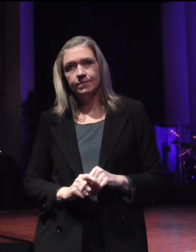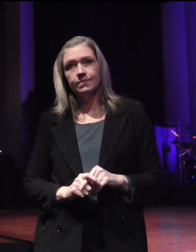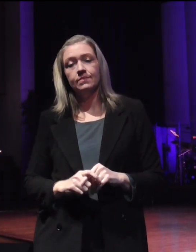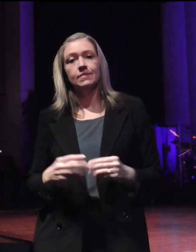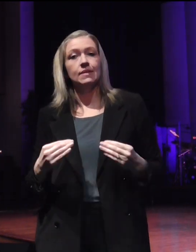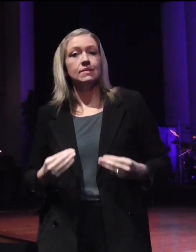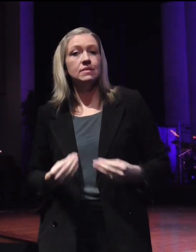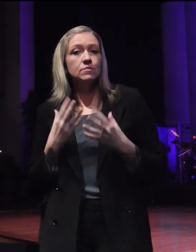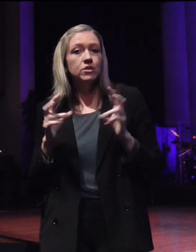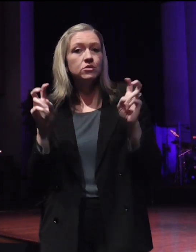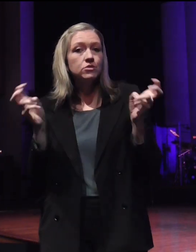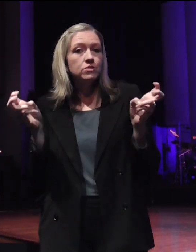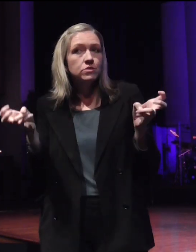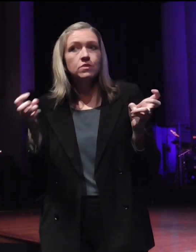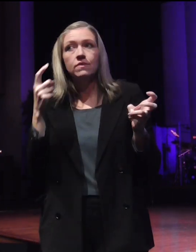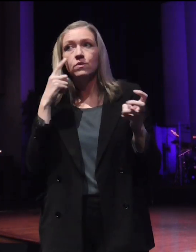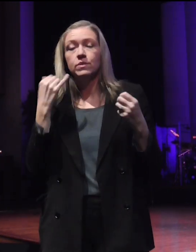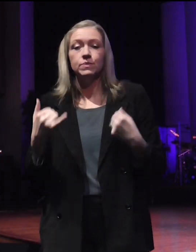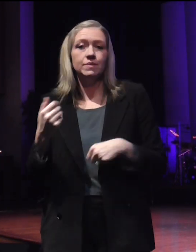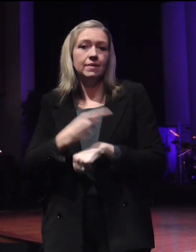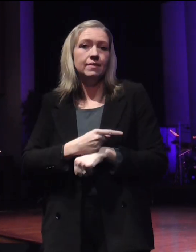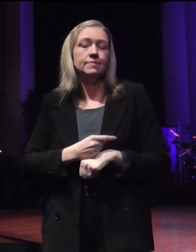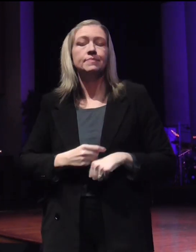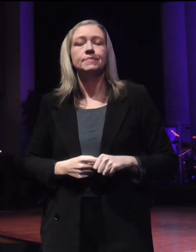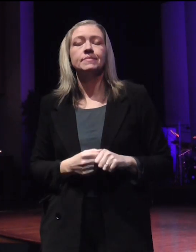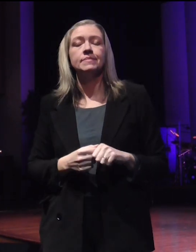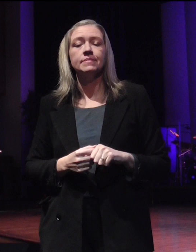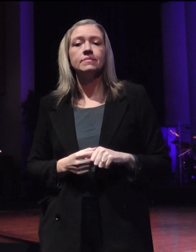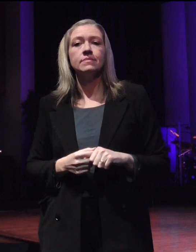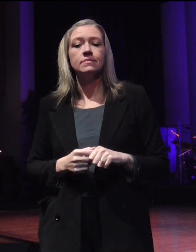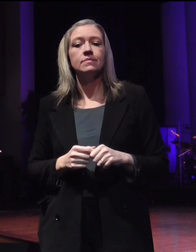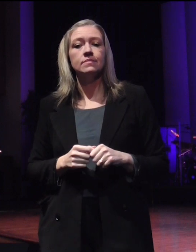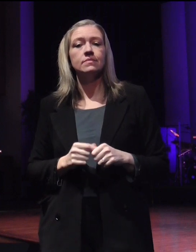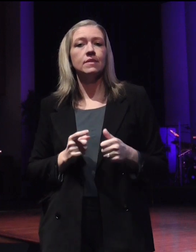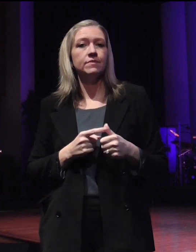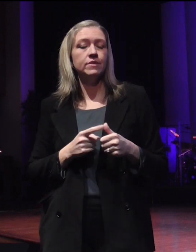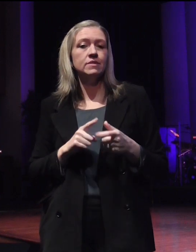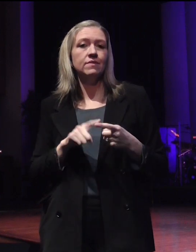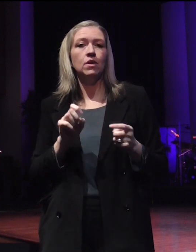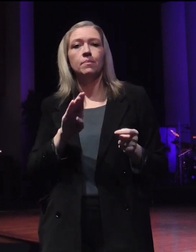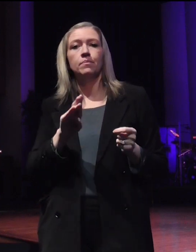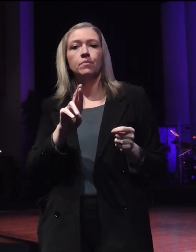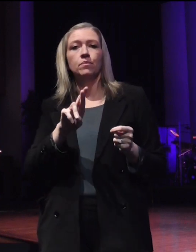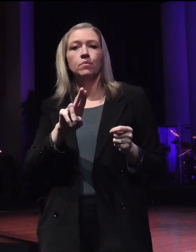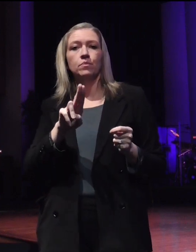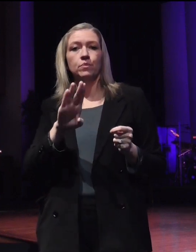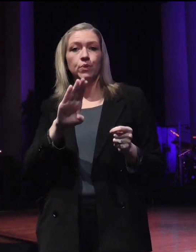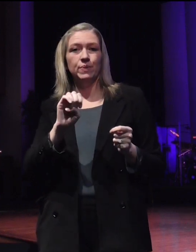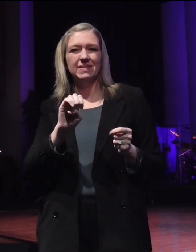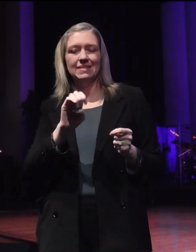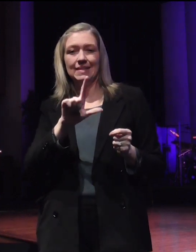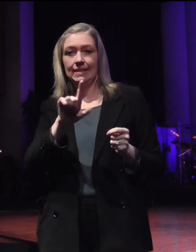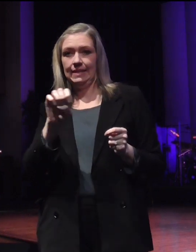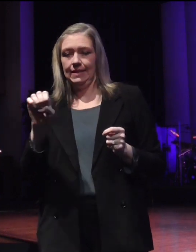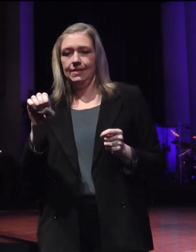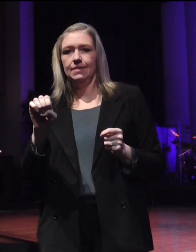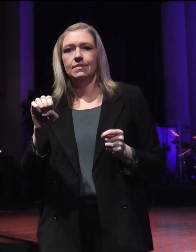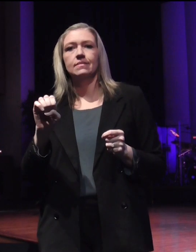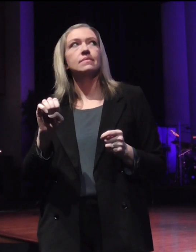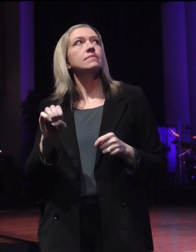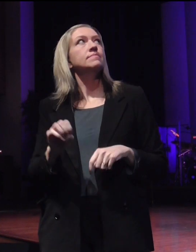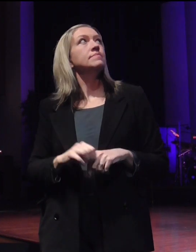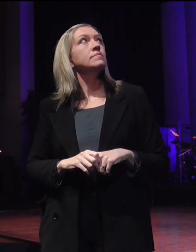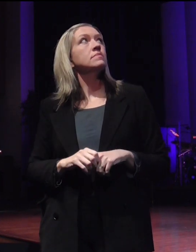Our inspirational words for this day from Bruce Lee. All fixed